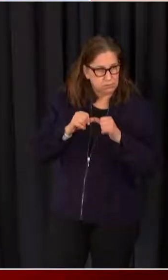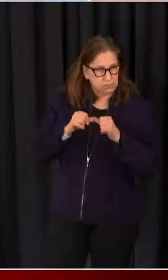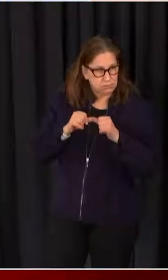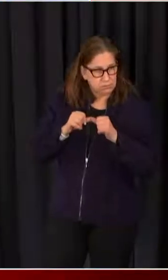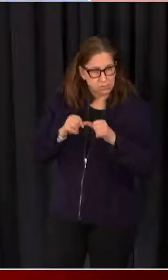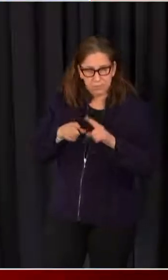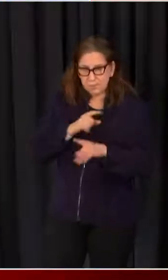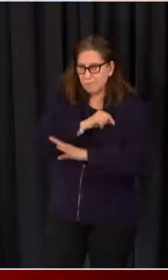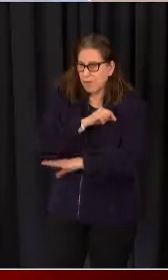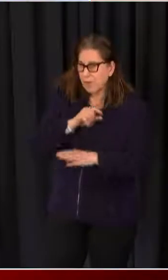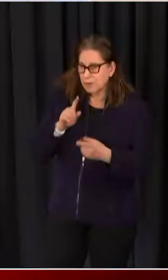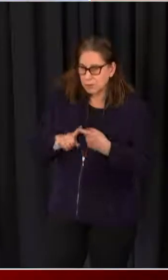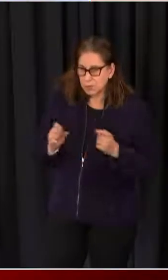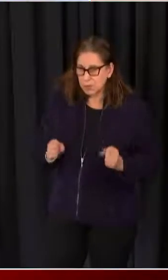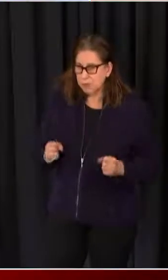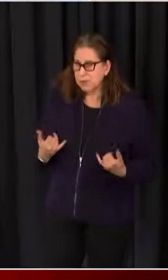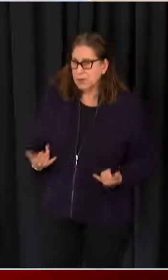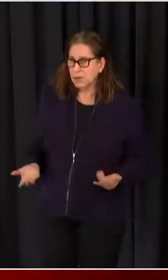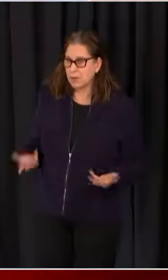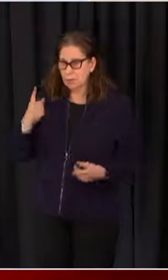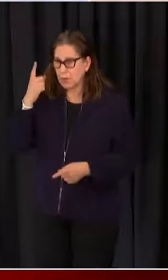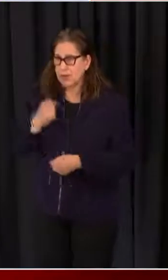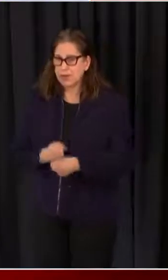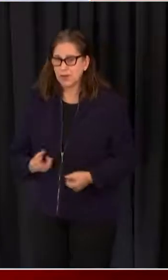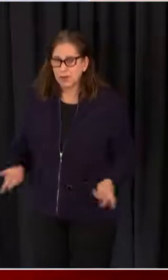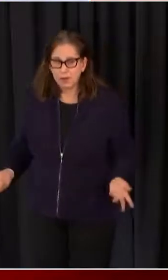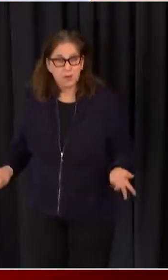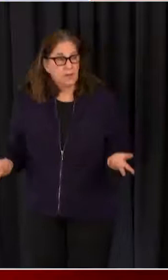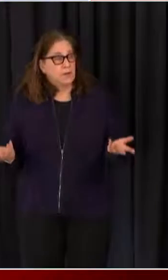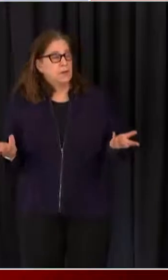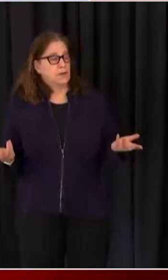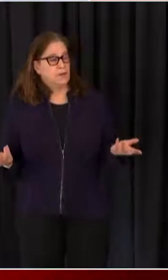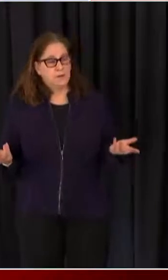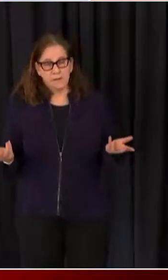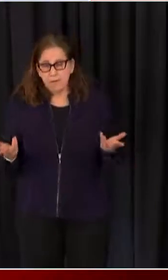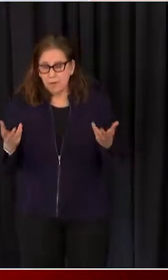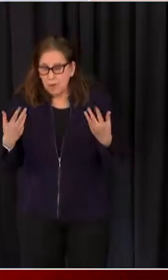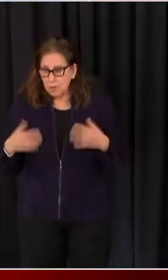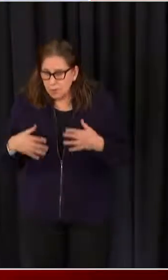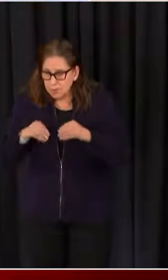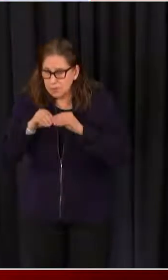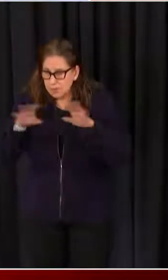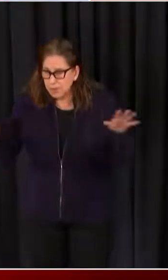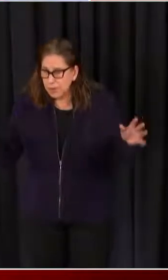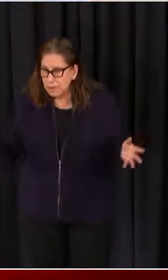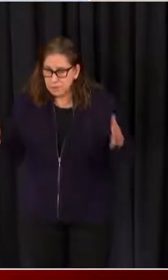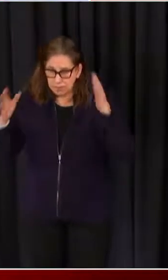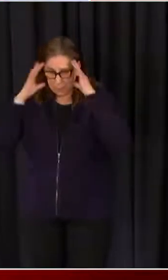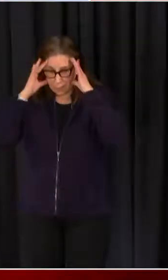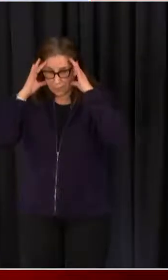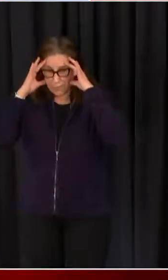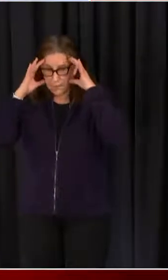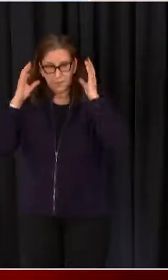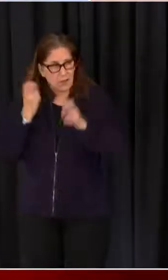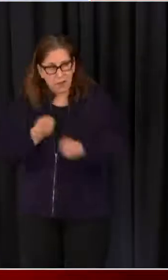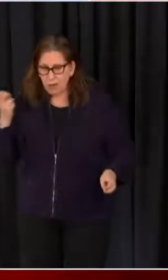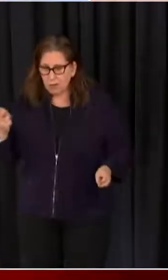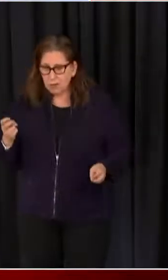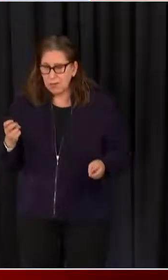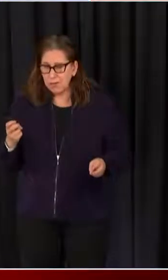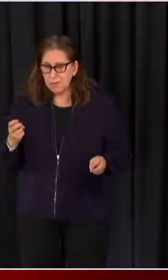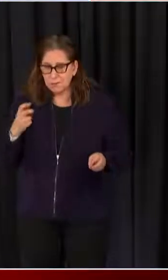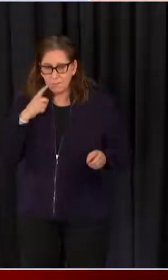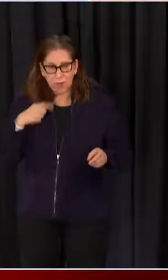deadly winter. But we did. This virus has been, it's been hard. It's